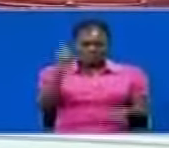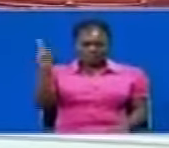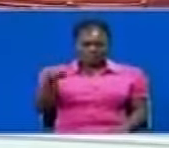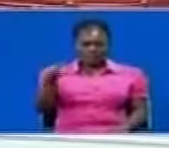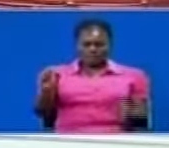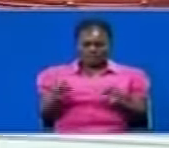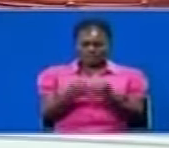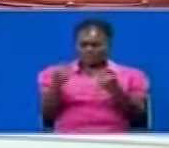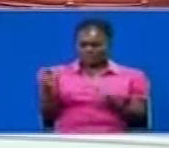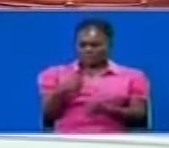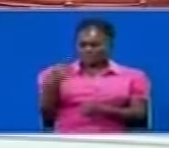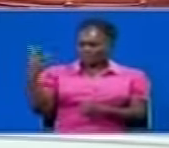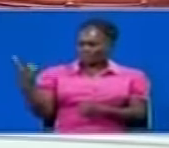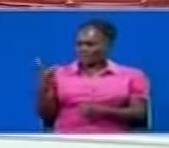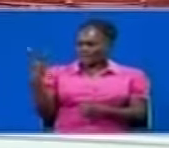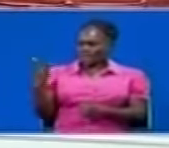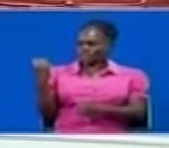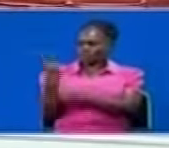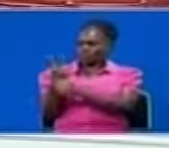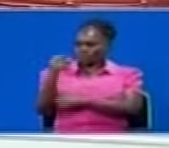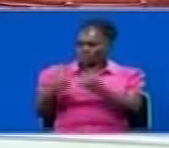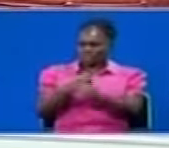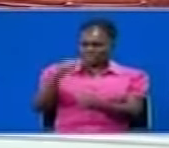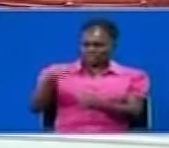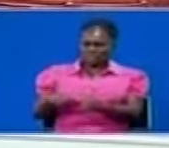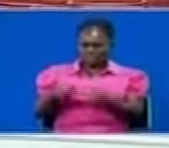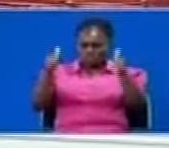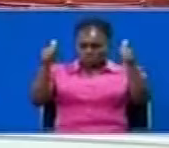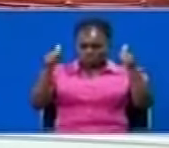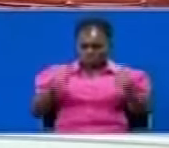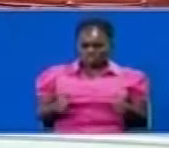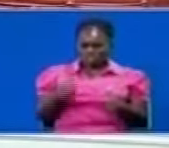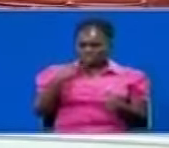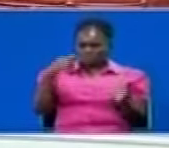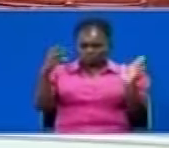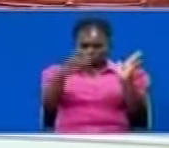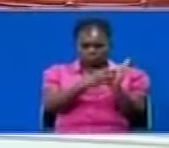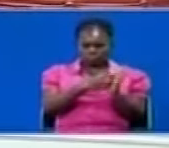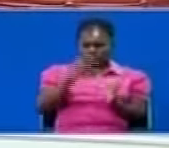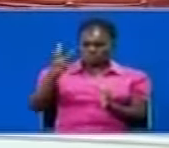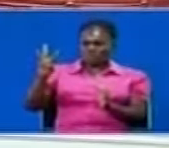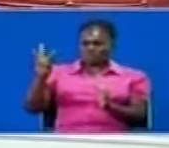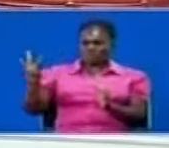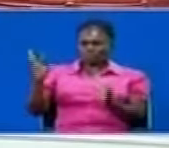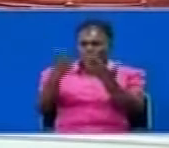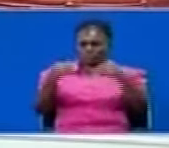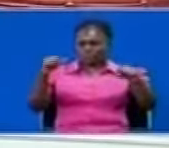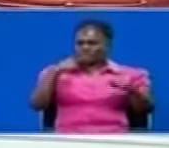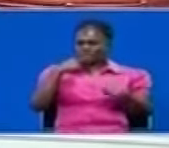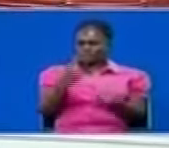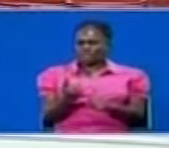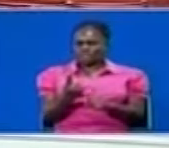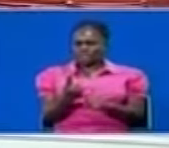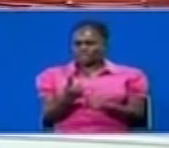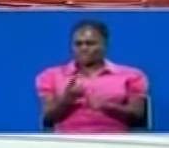to be held on March 12th this year. A message from the First Lady posted in the official website of the President read in part, and I